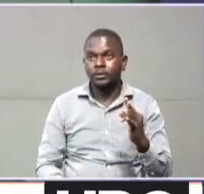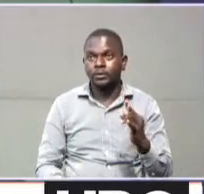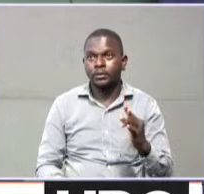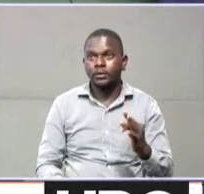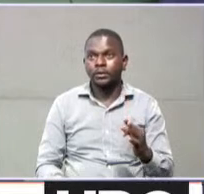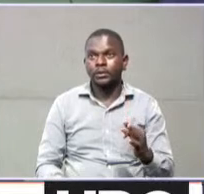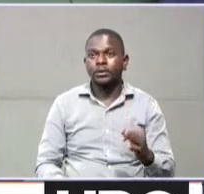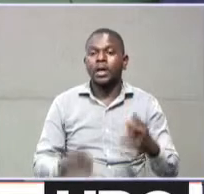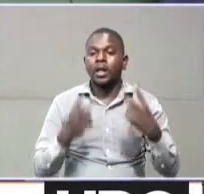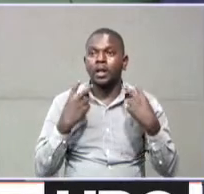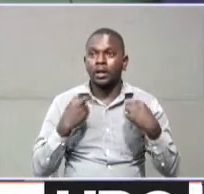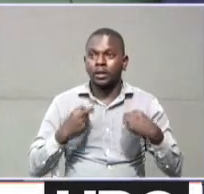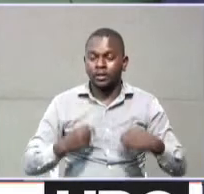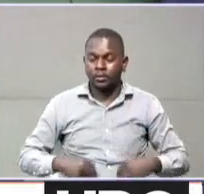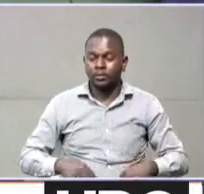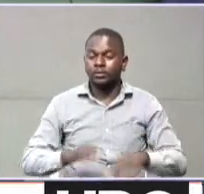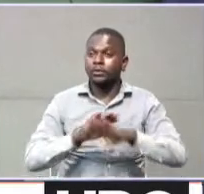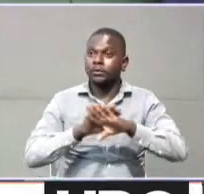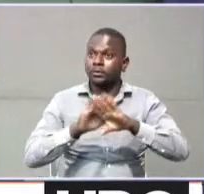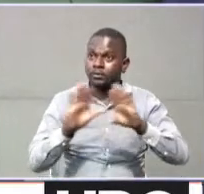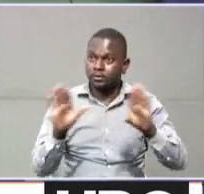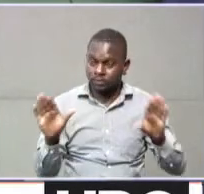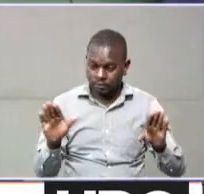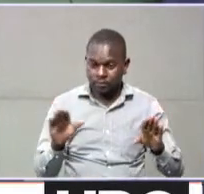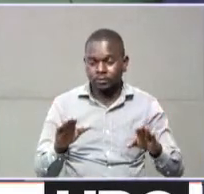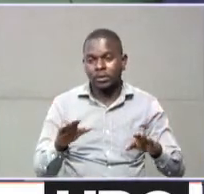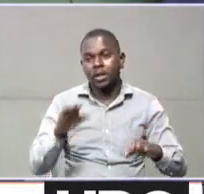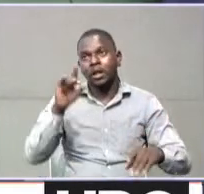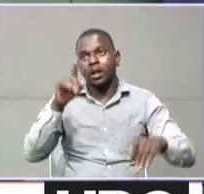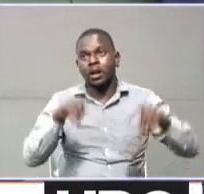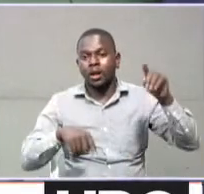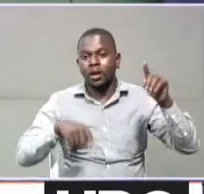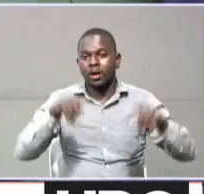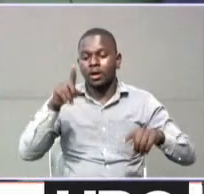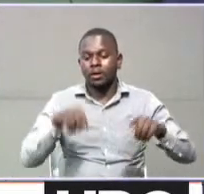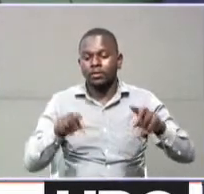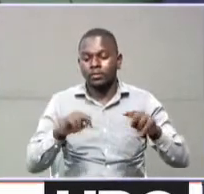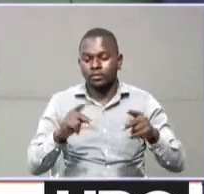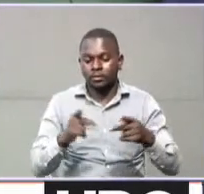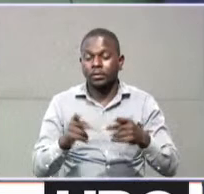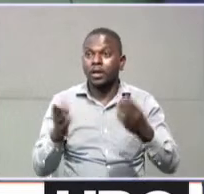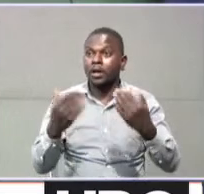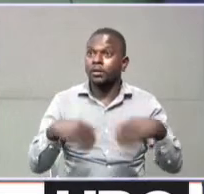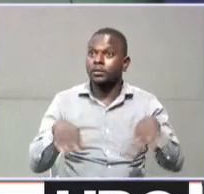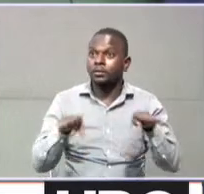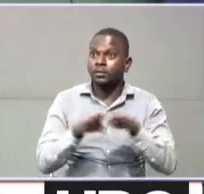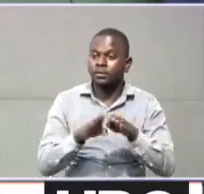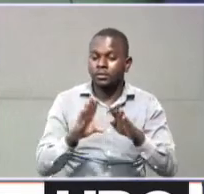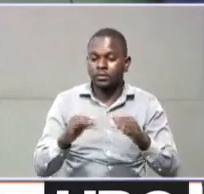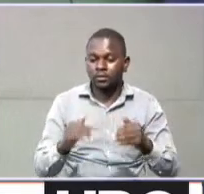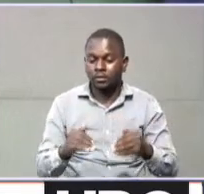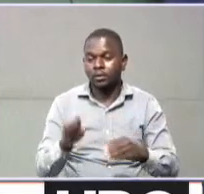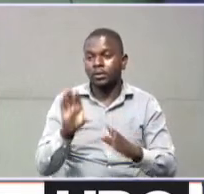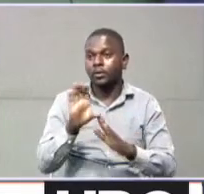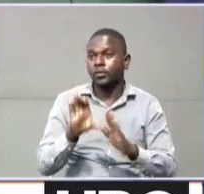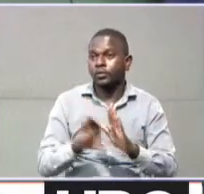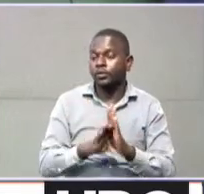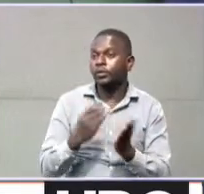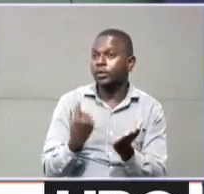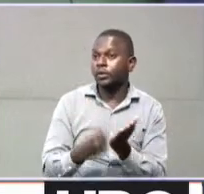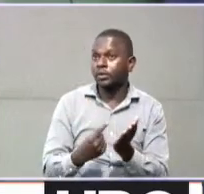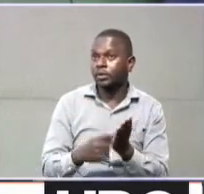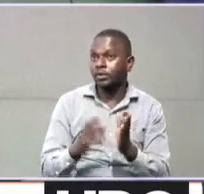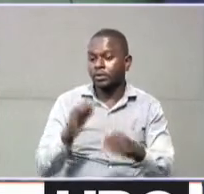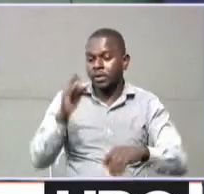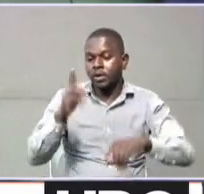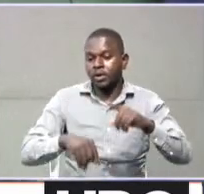that the attorney general clarifies the hanging position of the cooperation agreement vis-a-vis the constitution of uganda